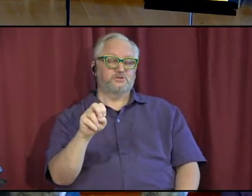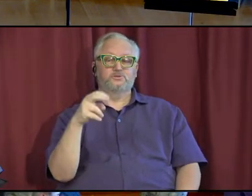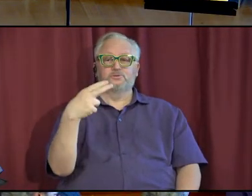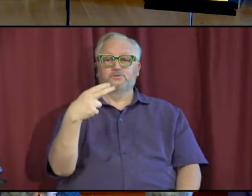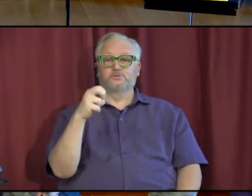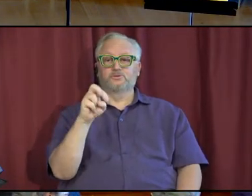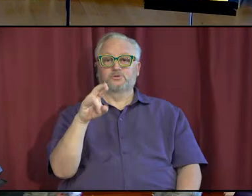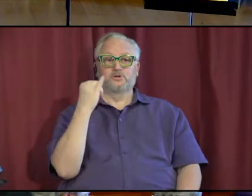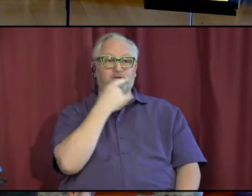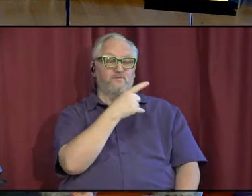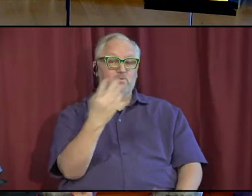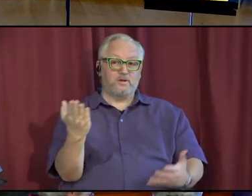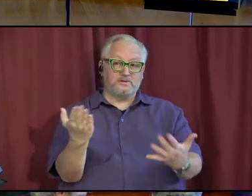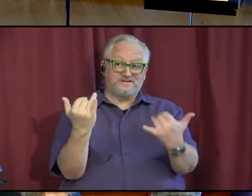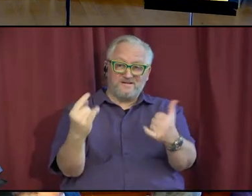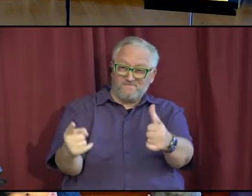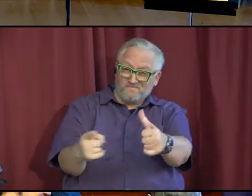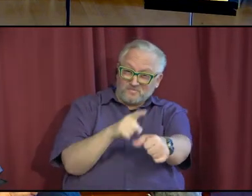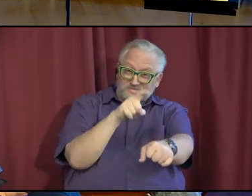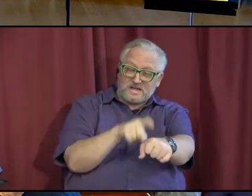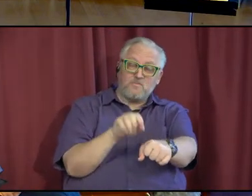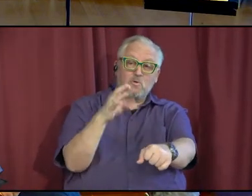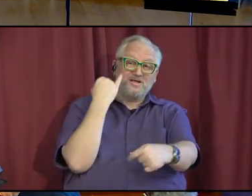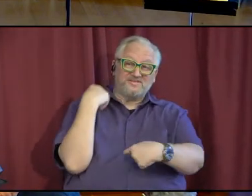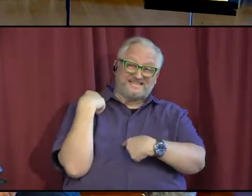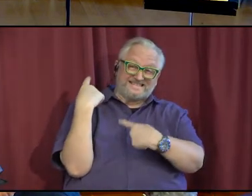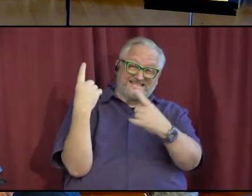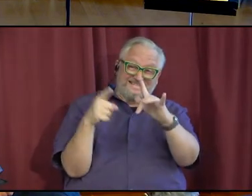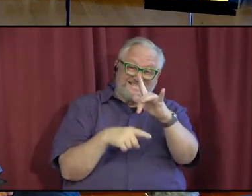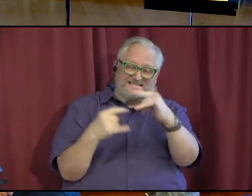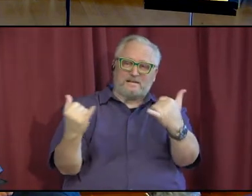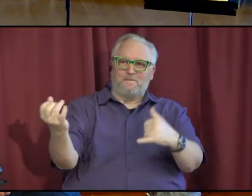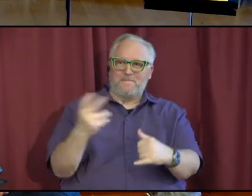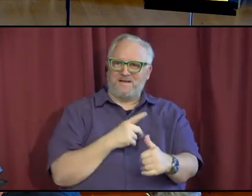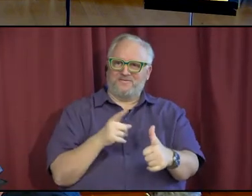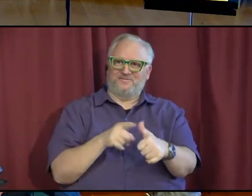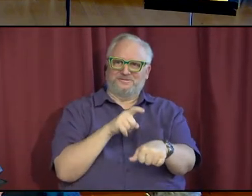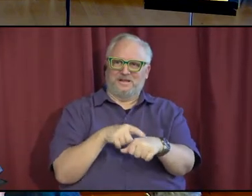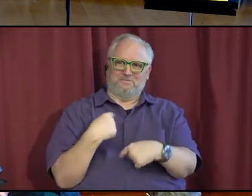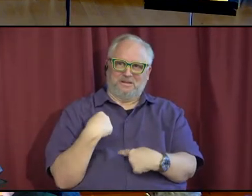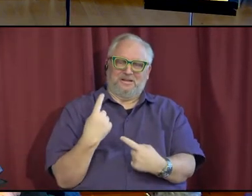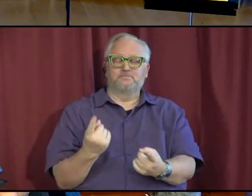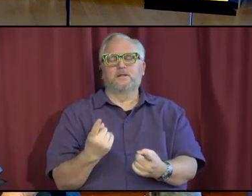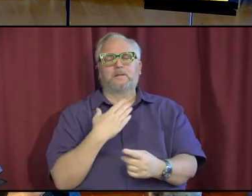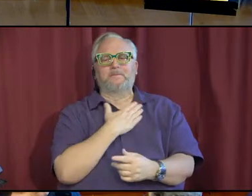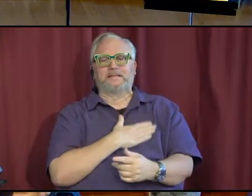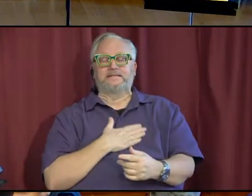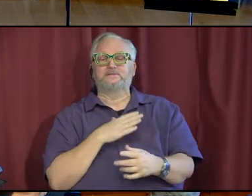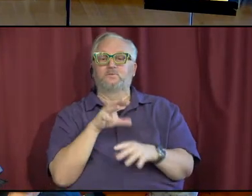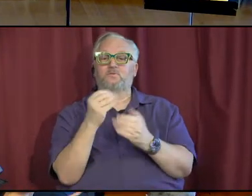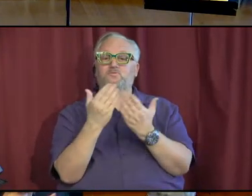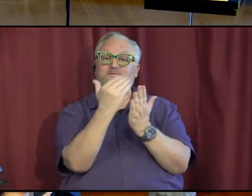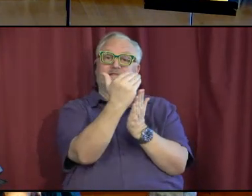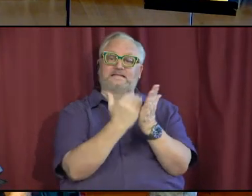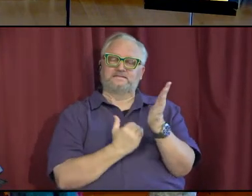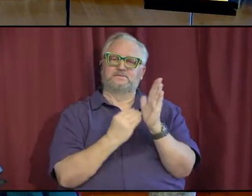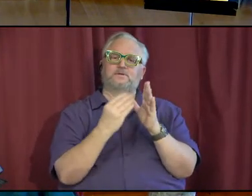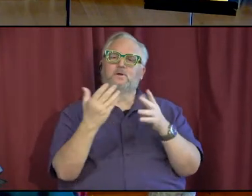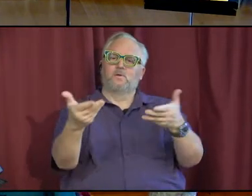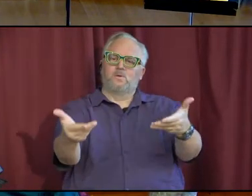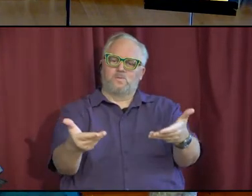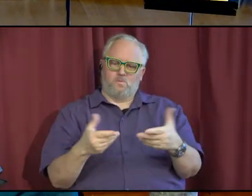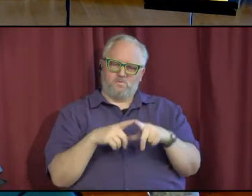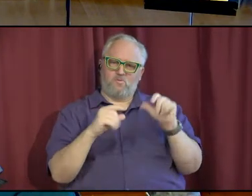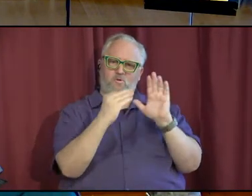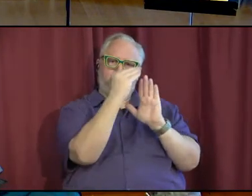the first time or the first time in a while. Please fill out the welcome card in your order of service.